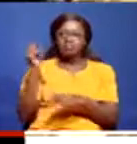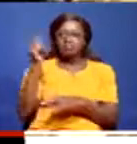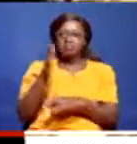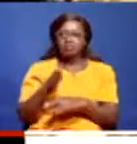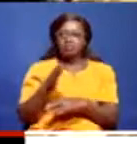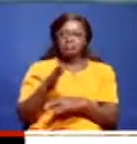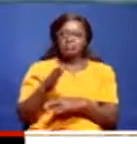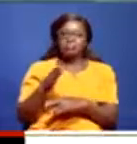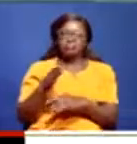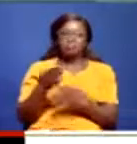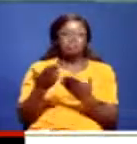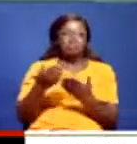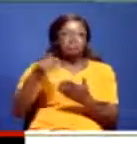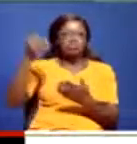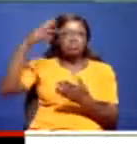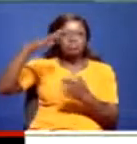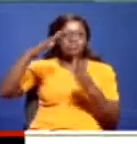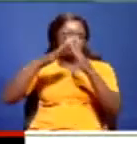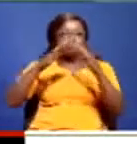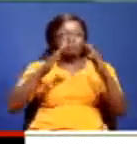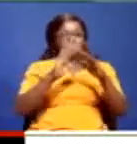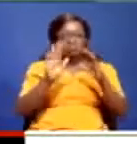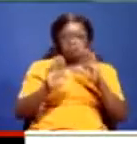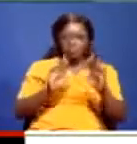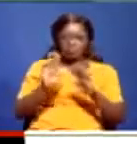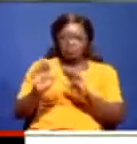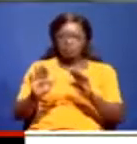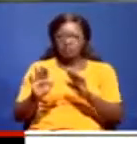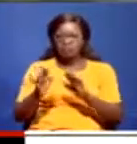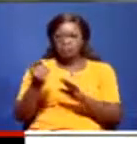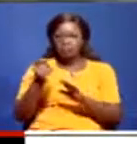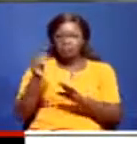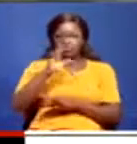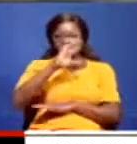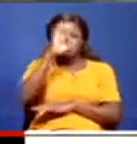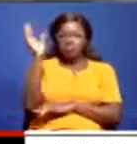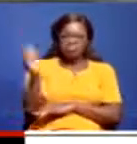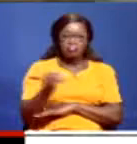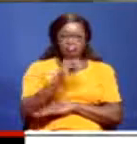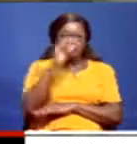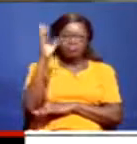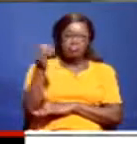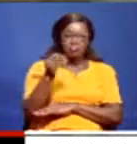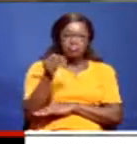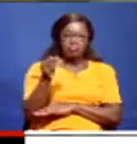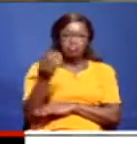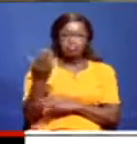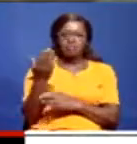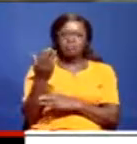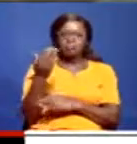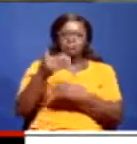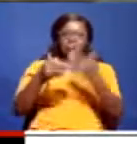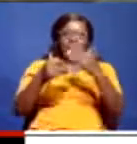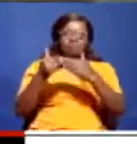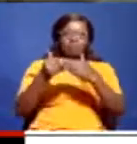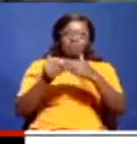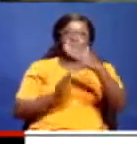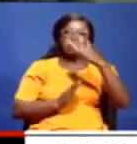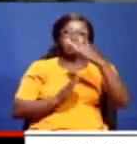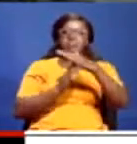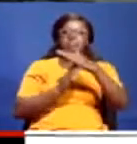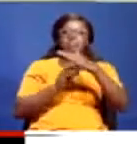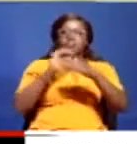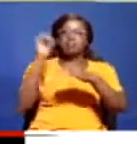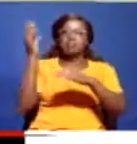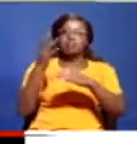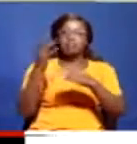their households. Among the innovations is a smaller wind turbine that can be put on building rooftops that uses wind to